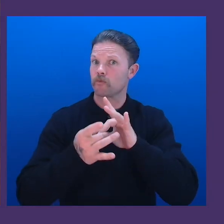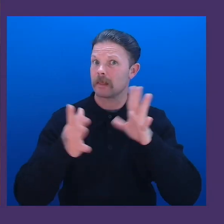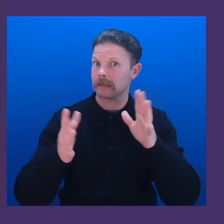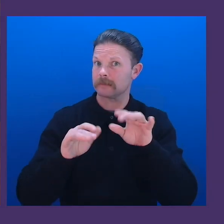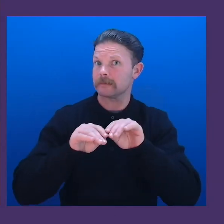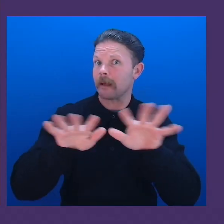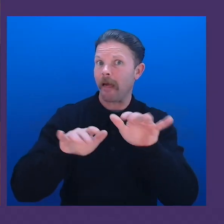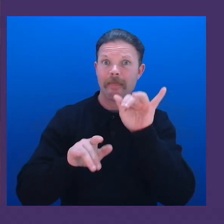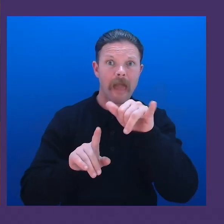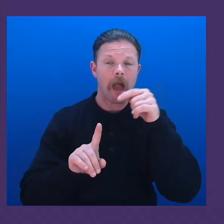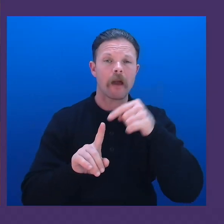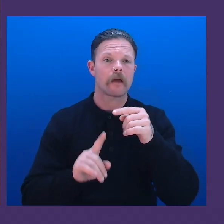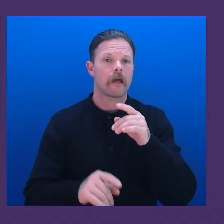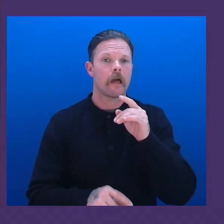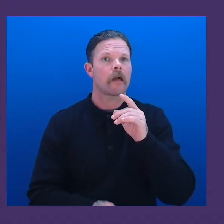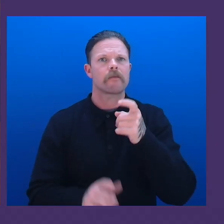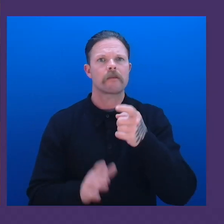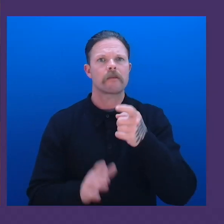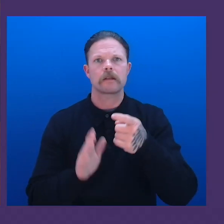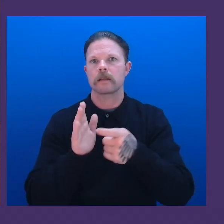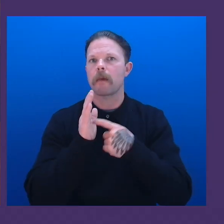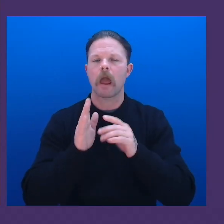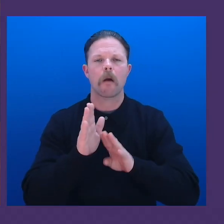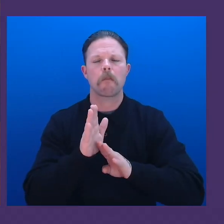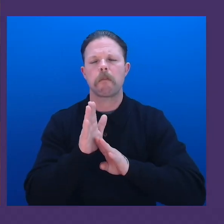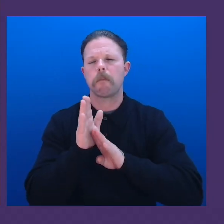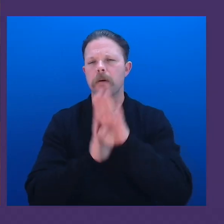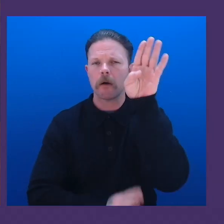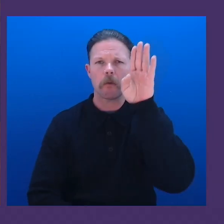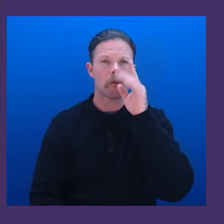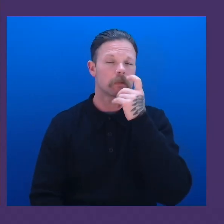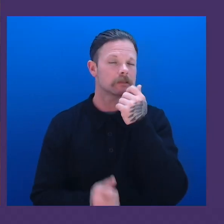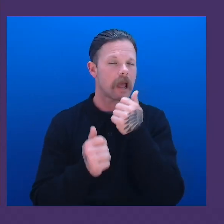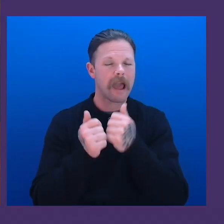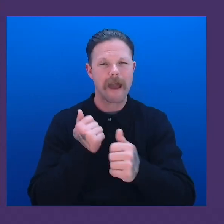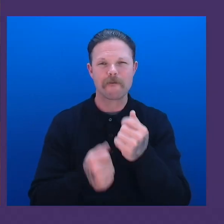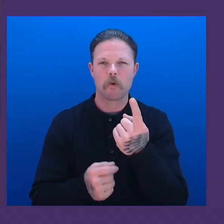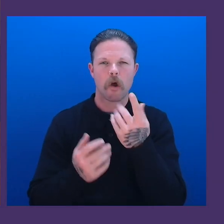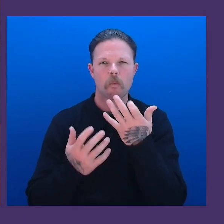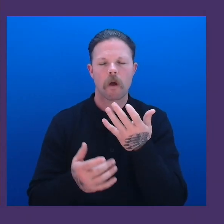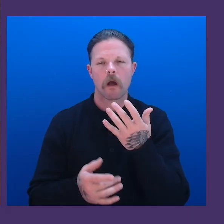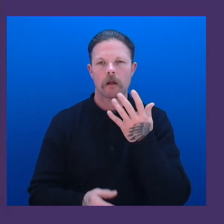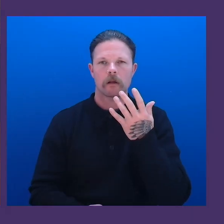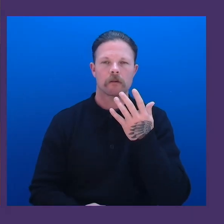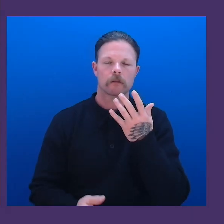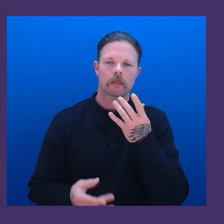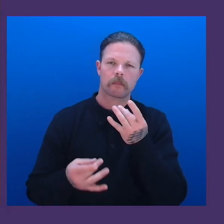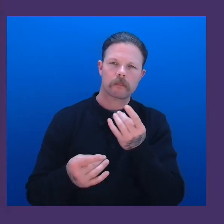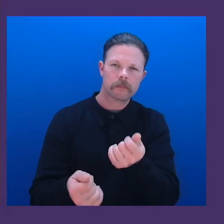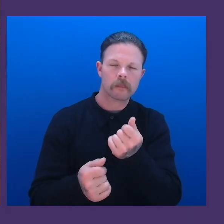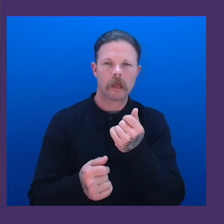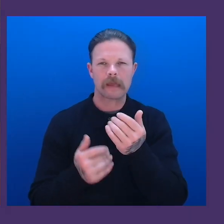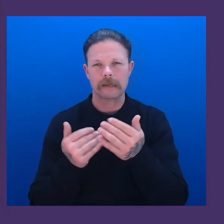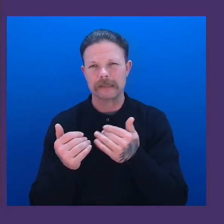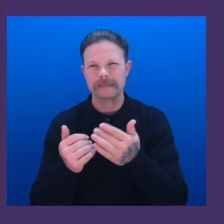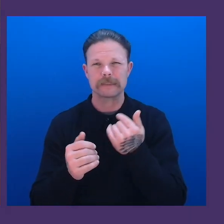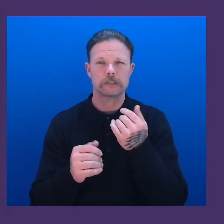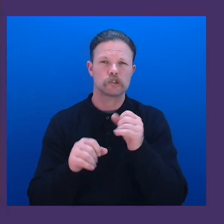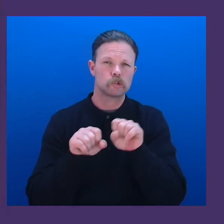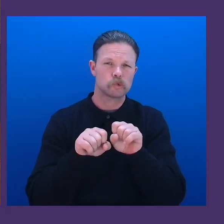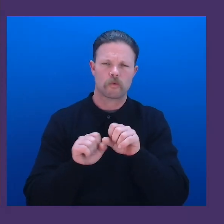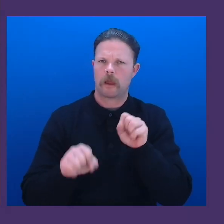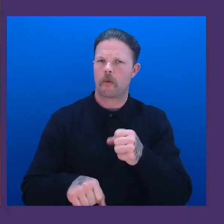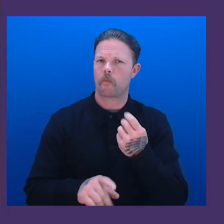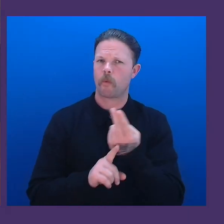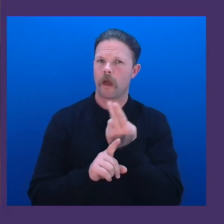demand skyrocketed because everyone wanted a sleek, easy to use shoe that they can wear. And I think that's the